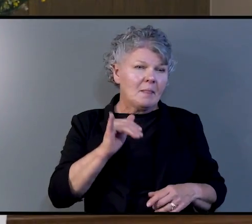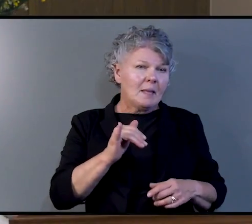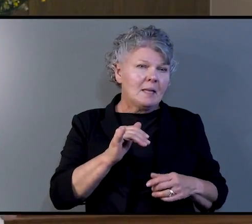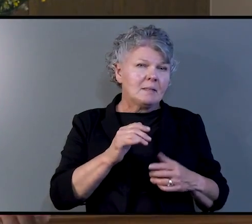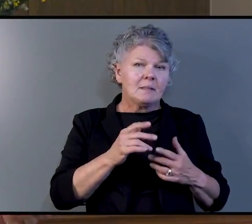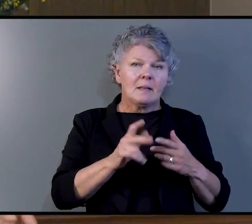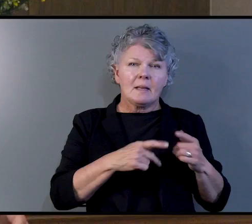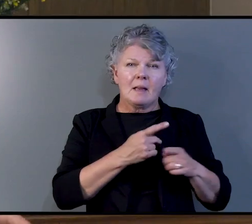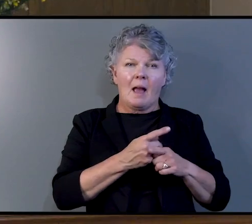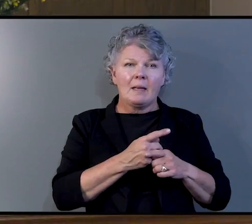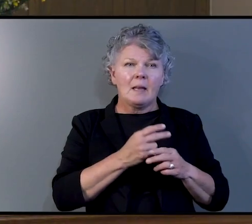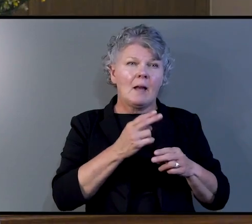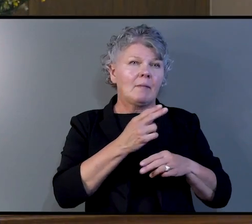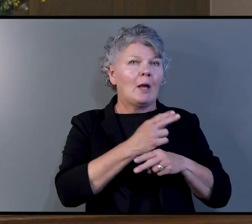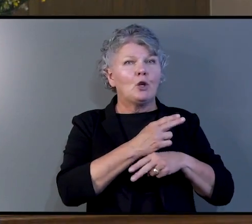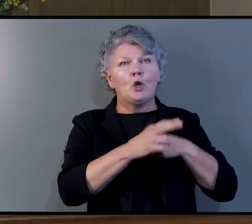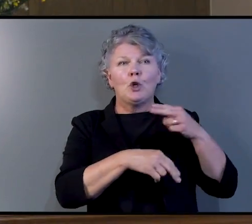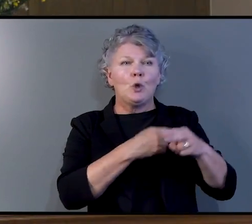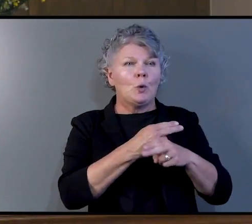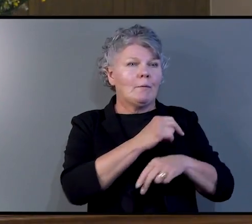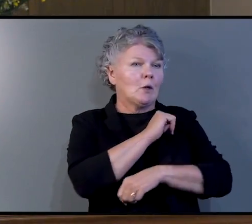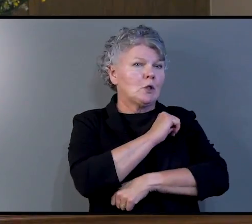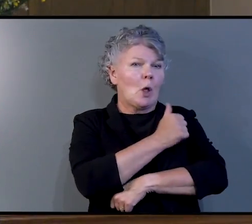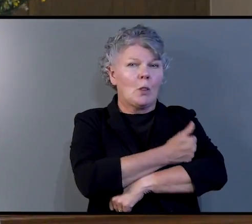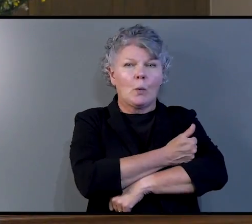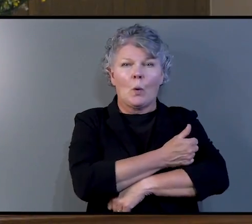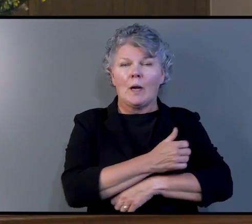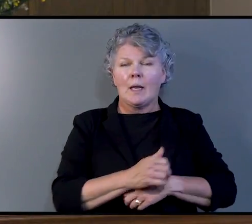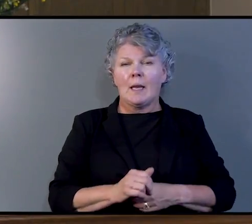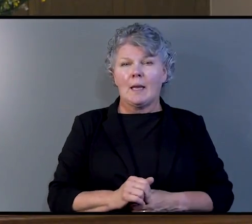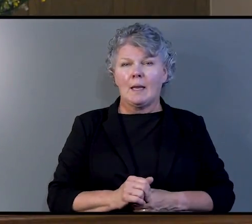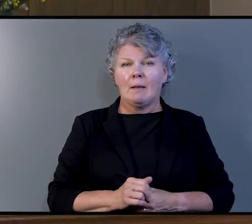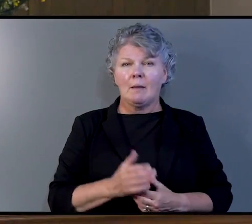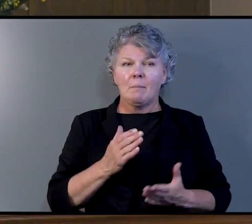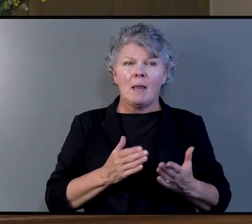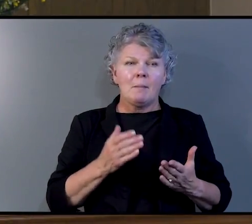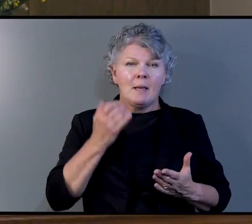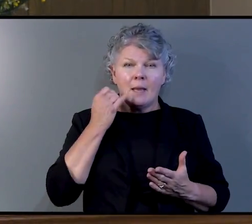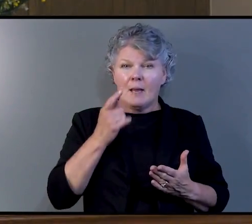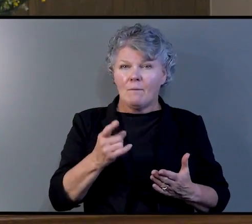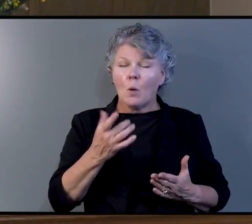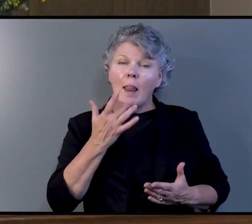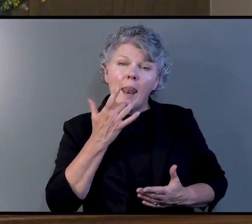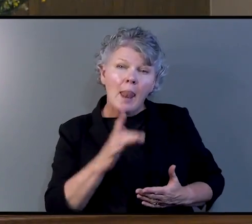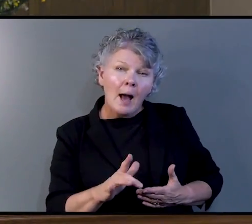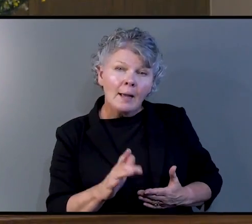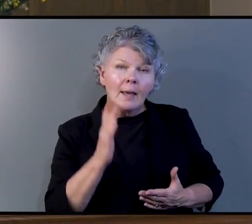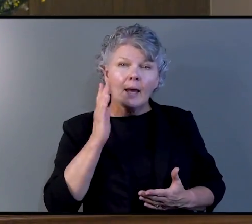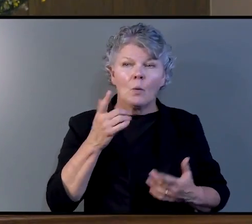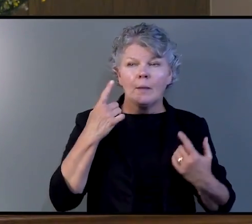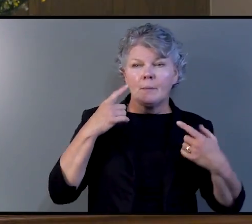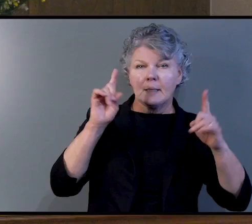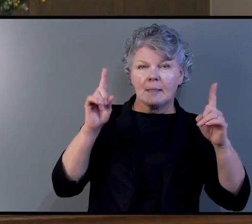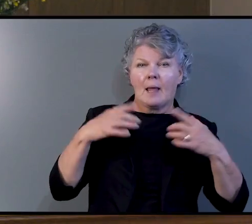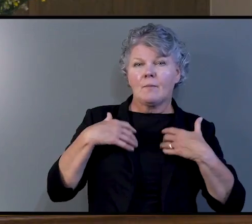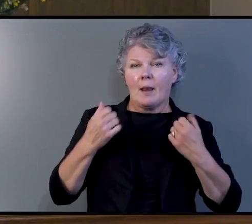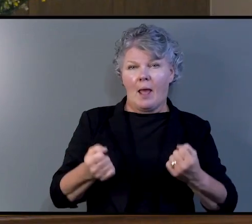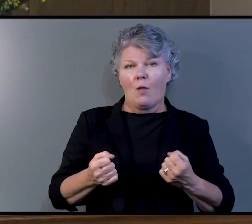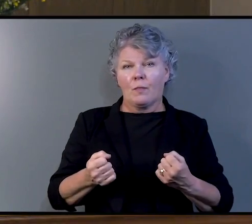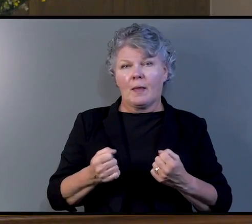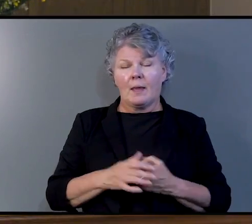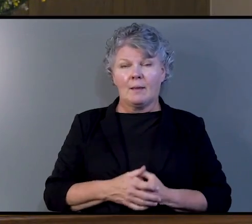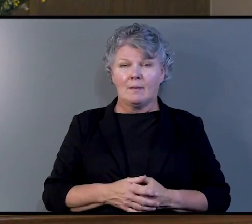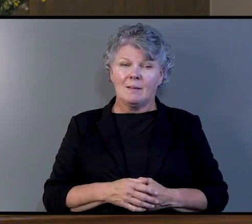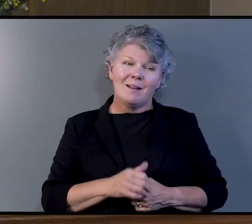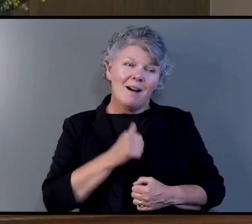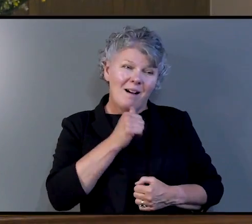sort of authority in the universe. We may think of you, or if you are lucky, you will be successful and healthy, but